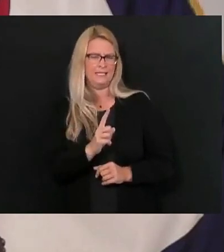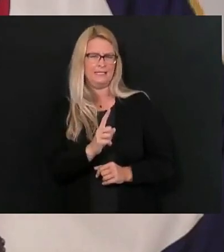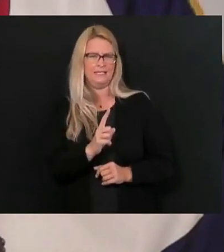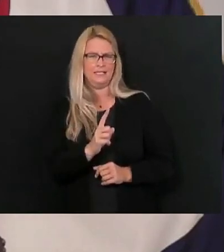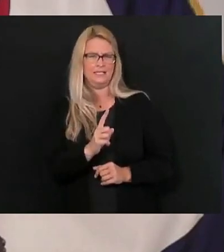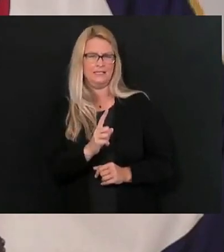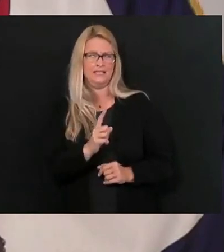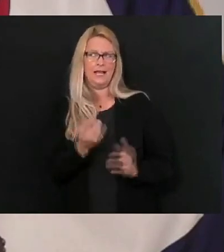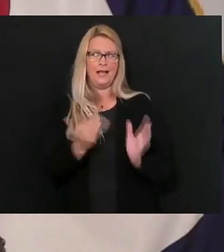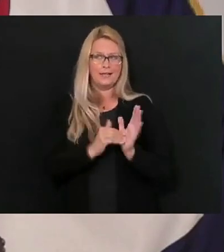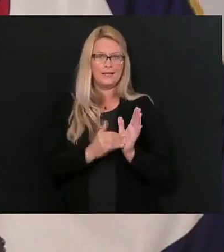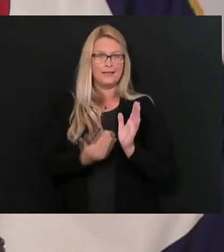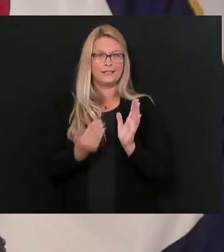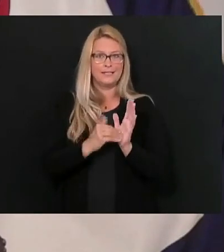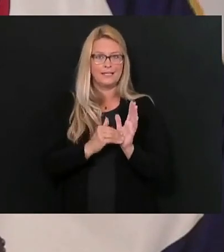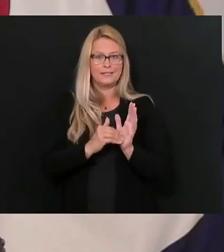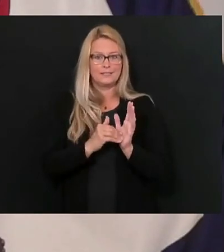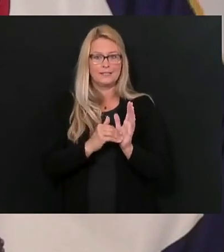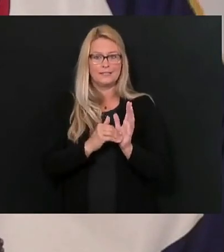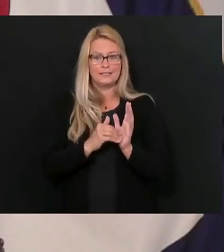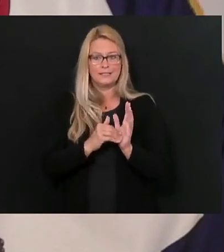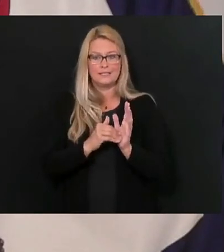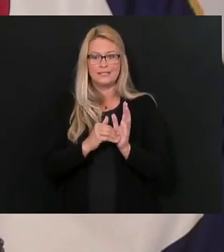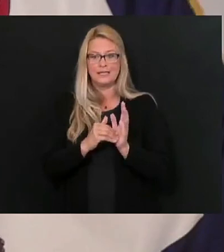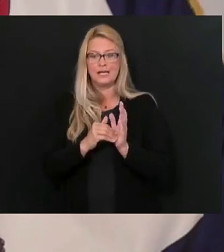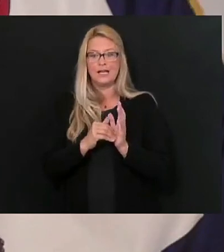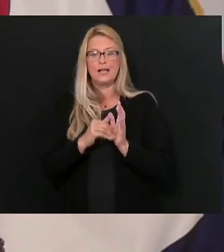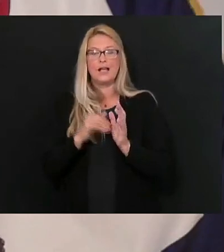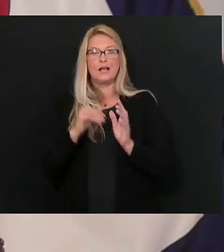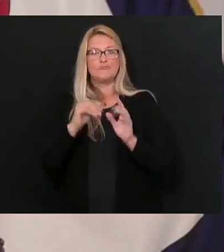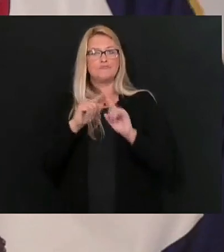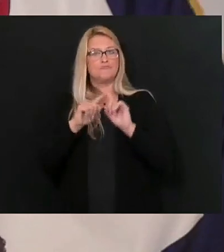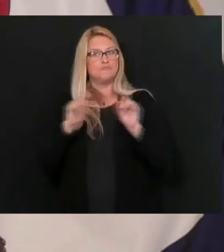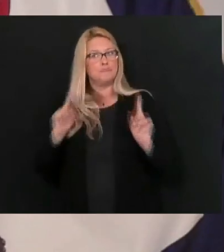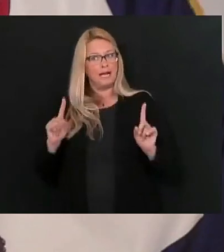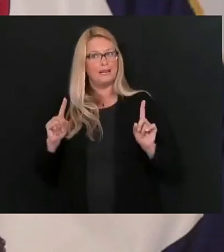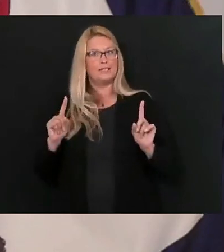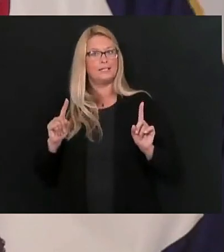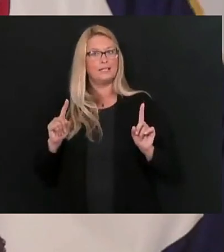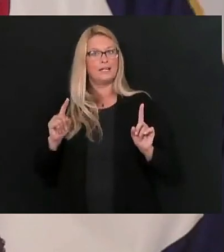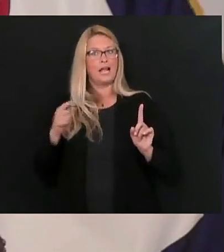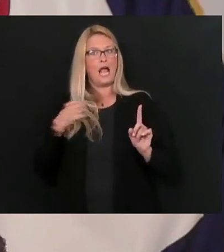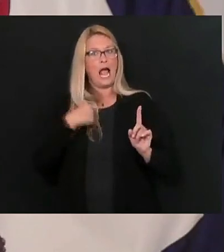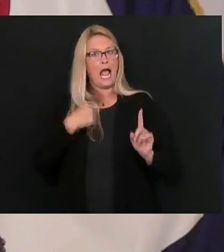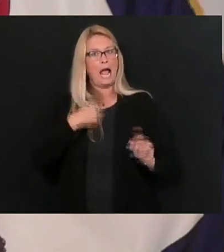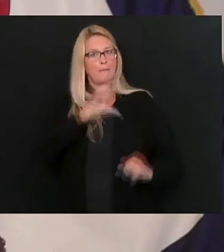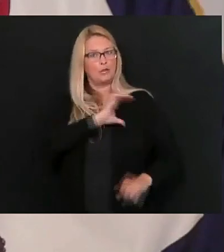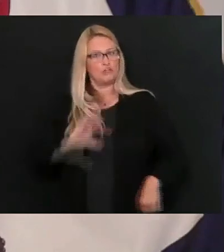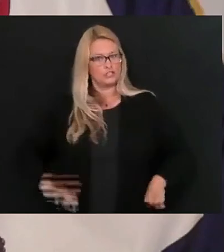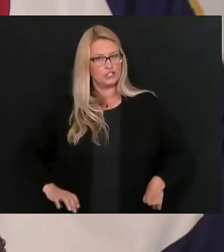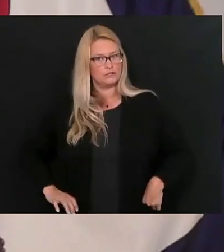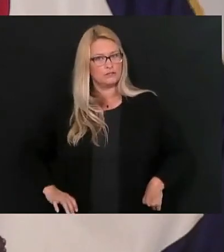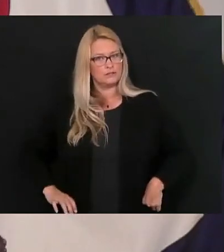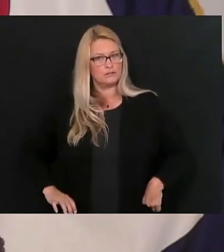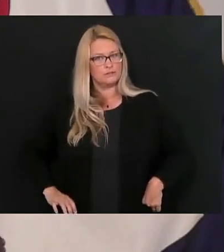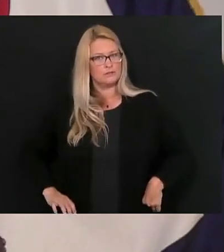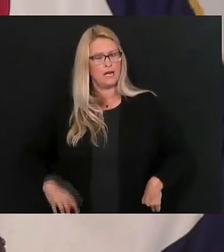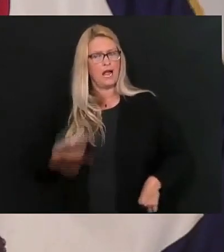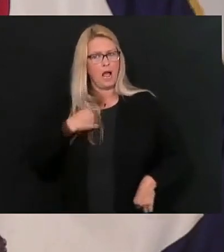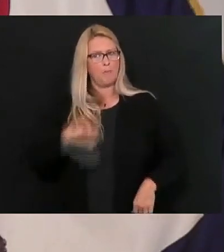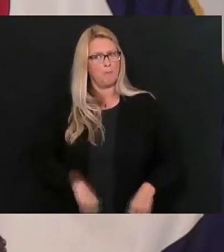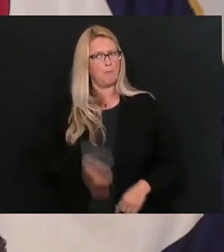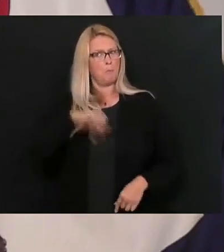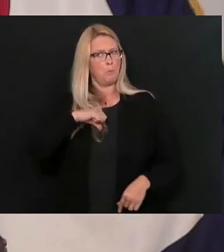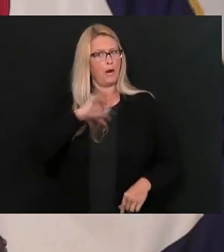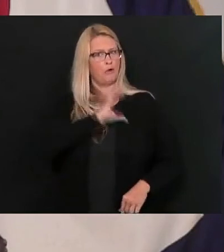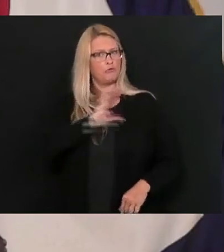I've said over and over, I'm not Reverend Jim, but at the same time, I'm a Christian and I'm proud of it, and I'm